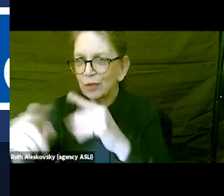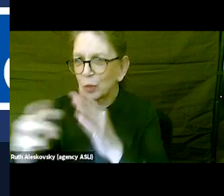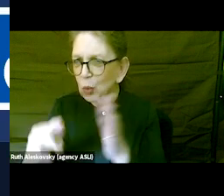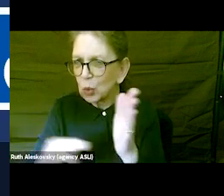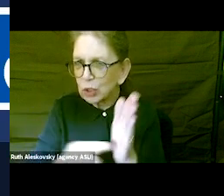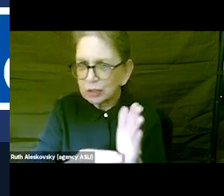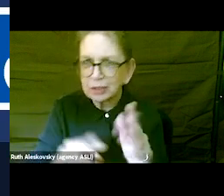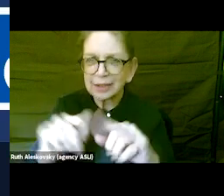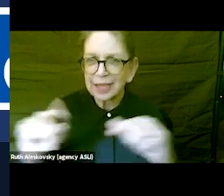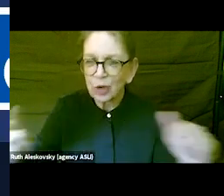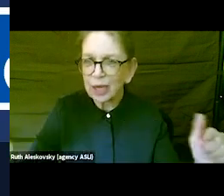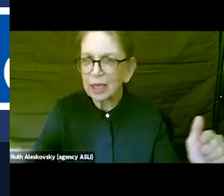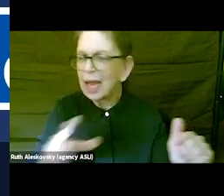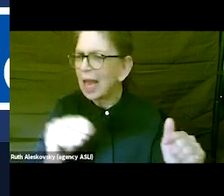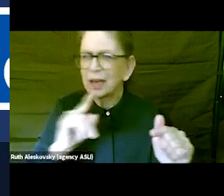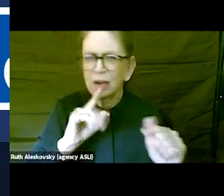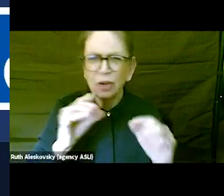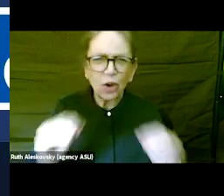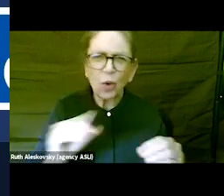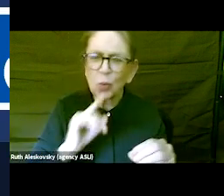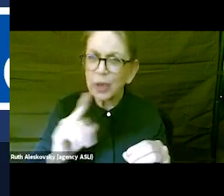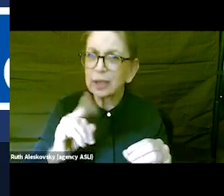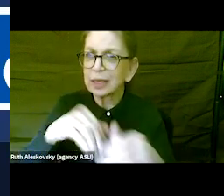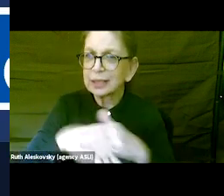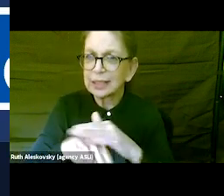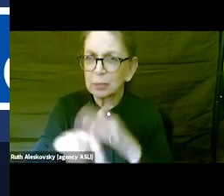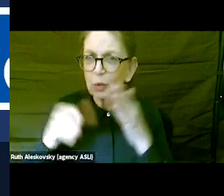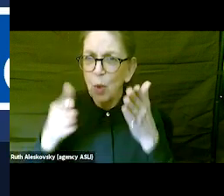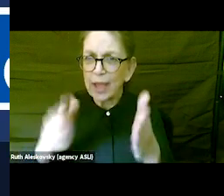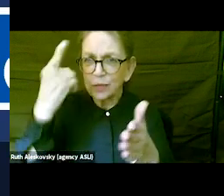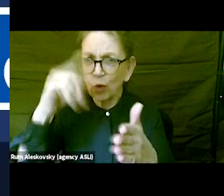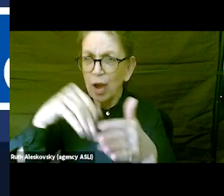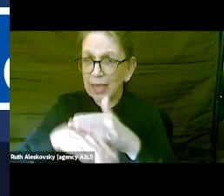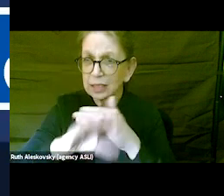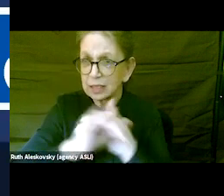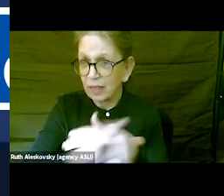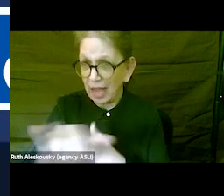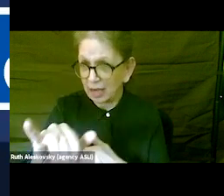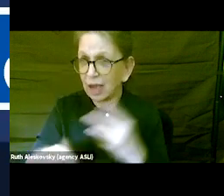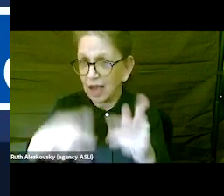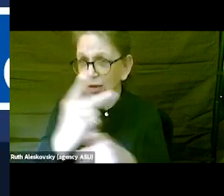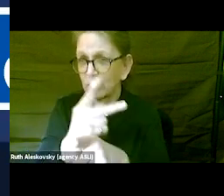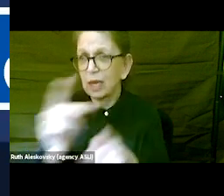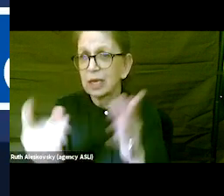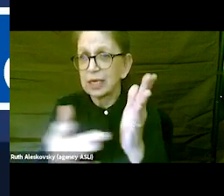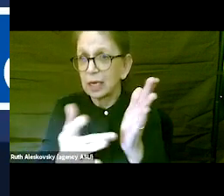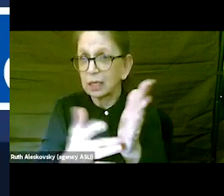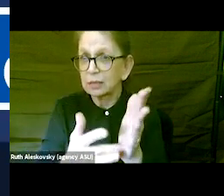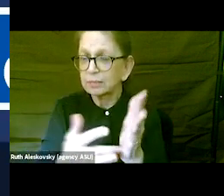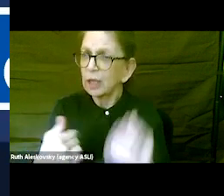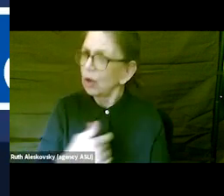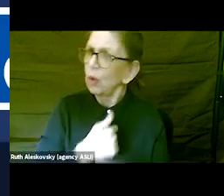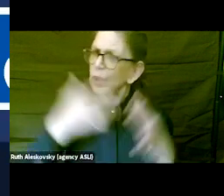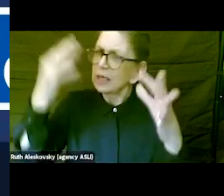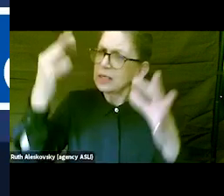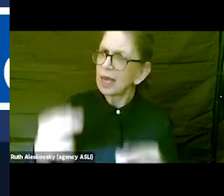accessible way of accessing those platforms. So we decided, through the help of funders and donors,